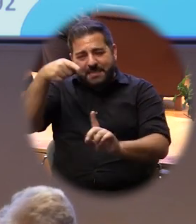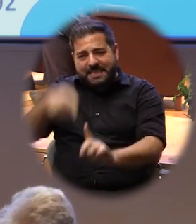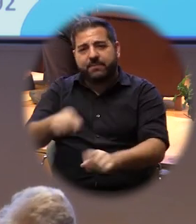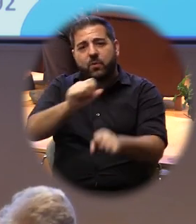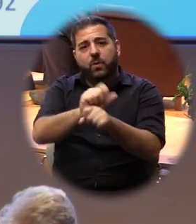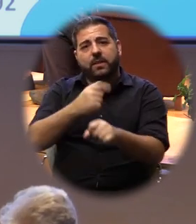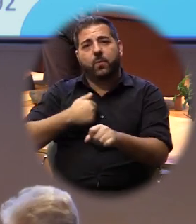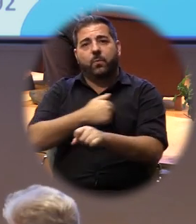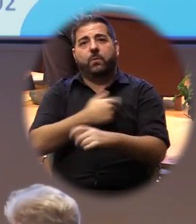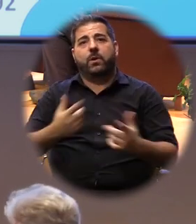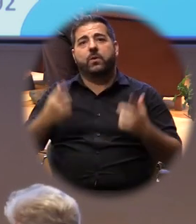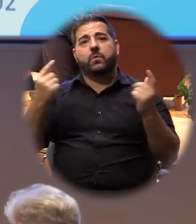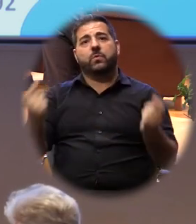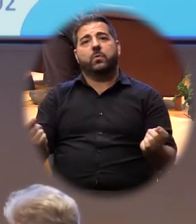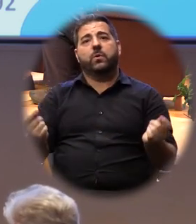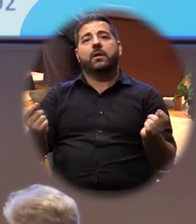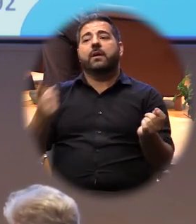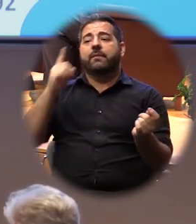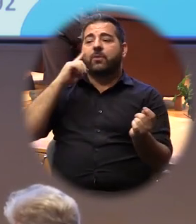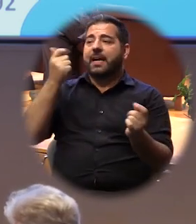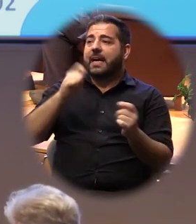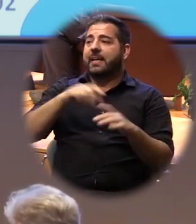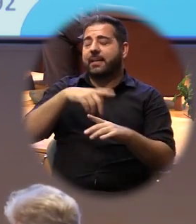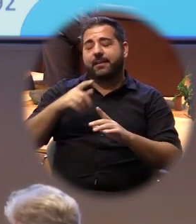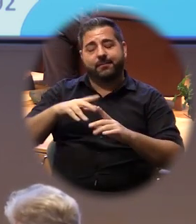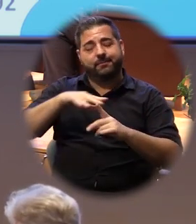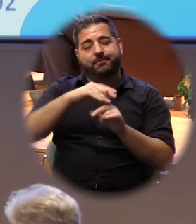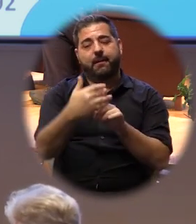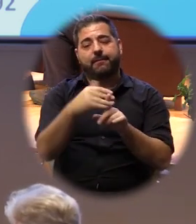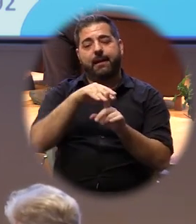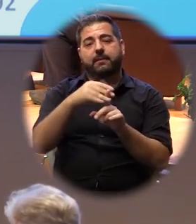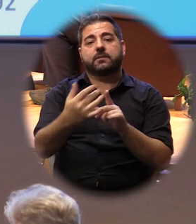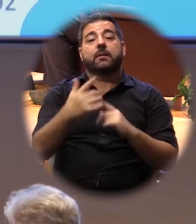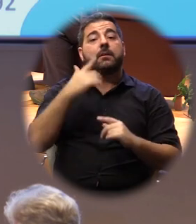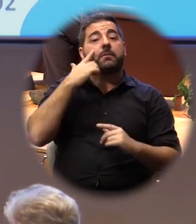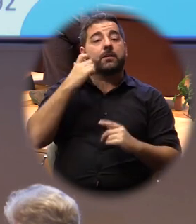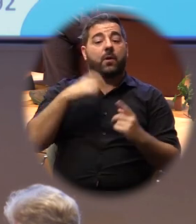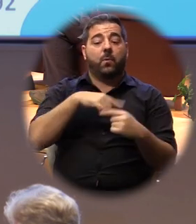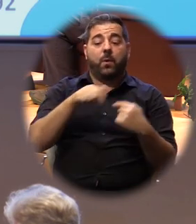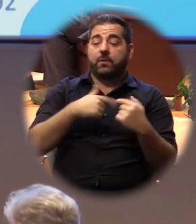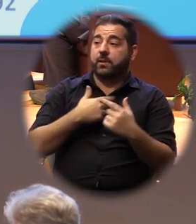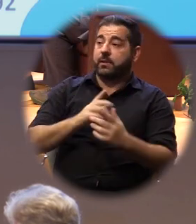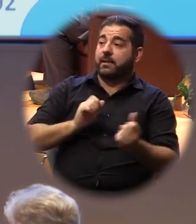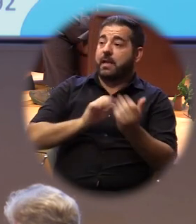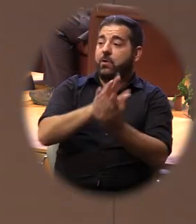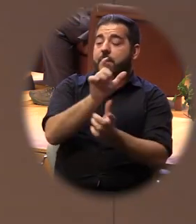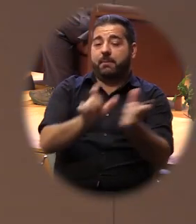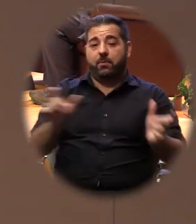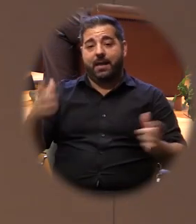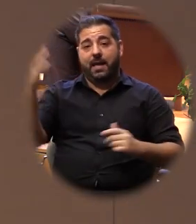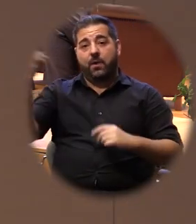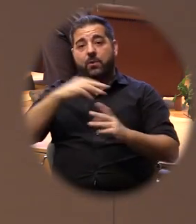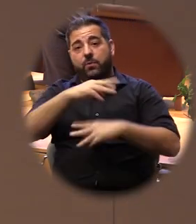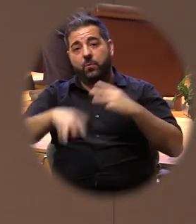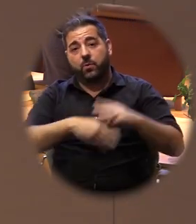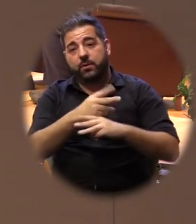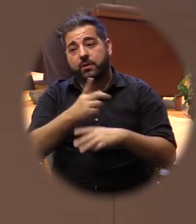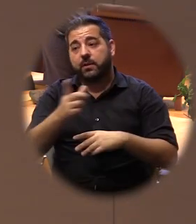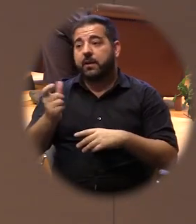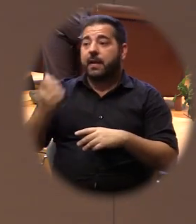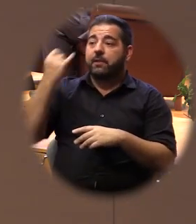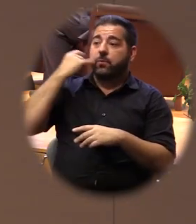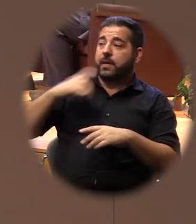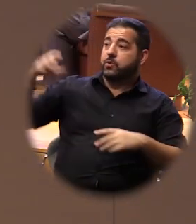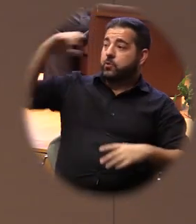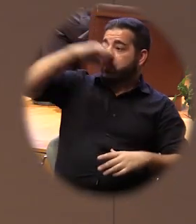word to do in a given context? Because when we encounter people in the world, and if we're making